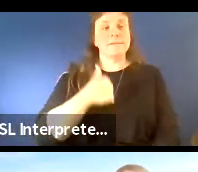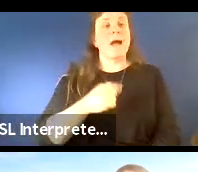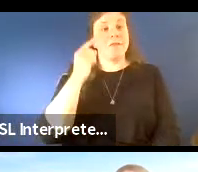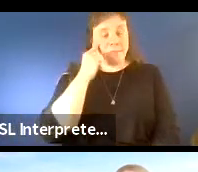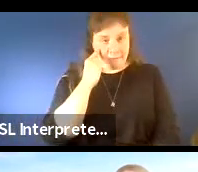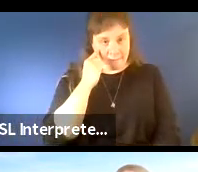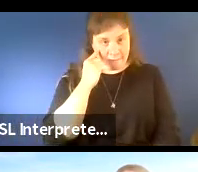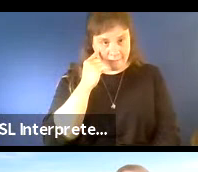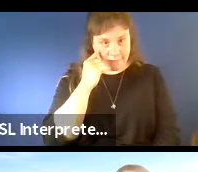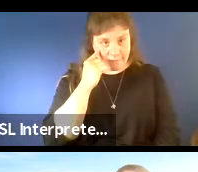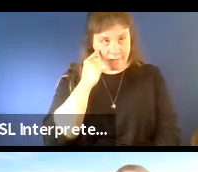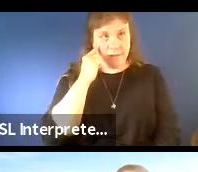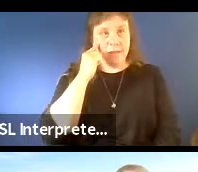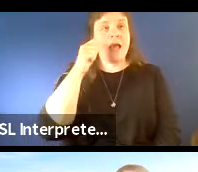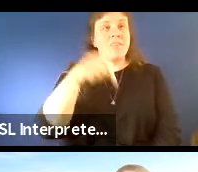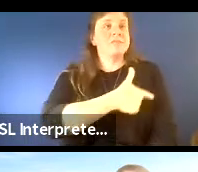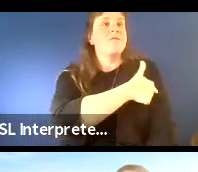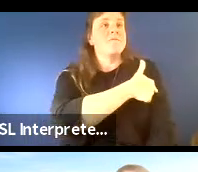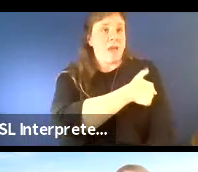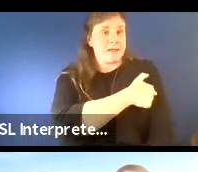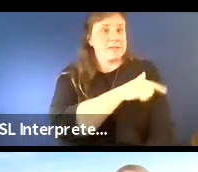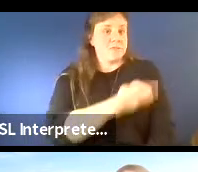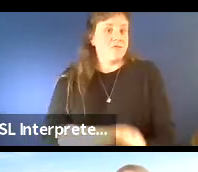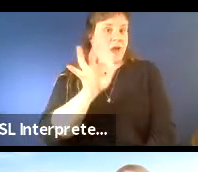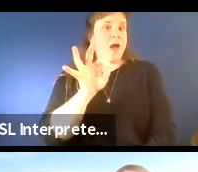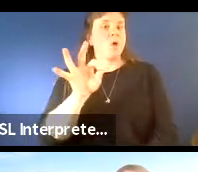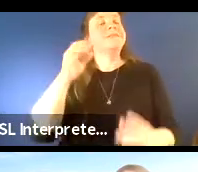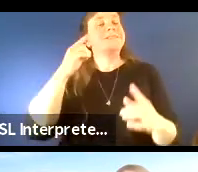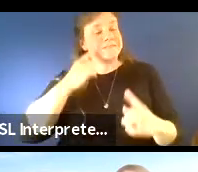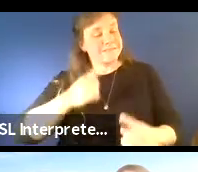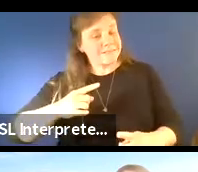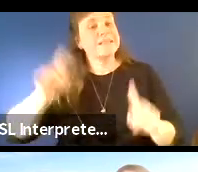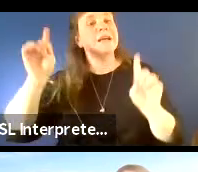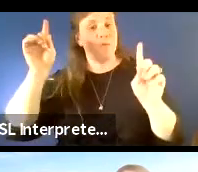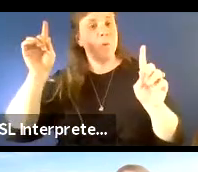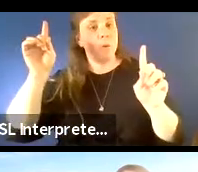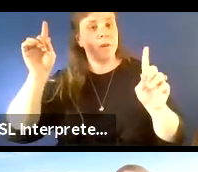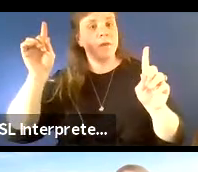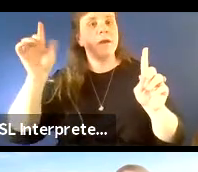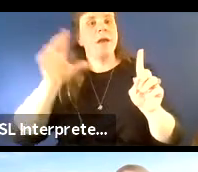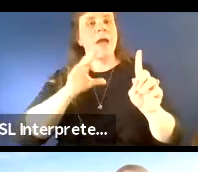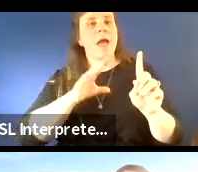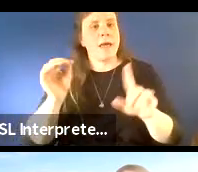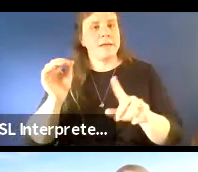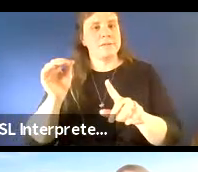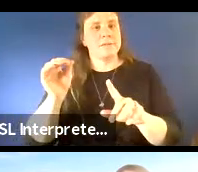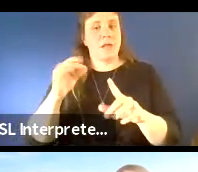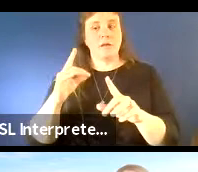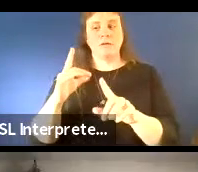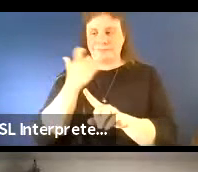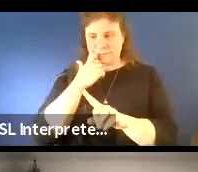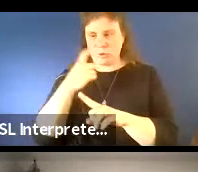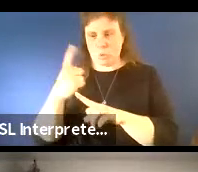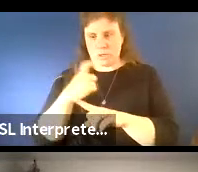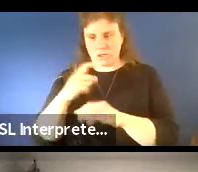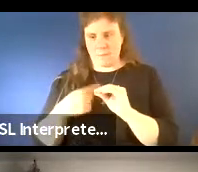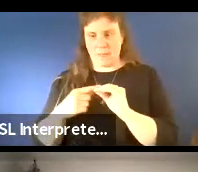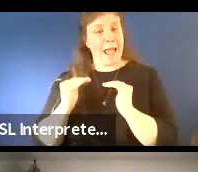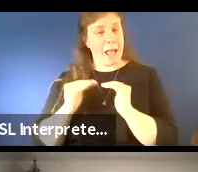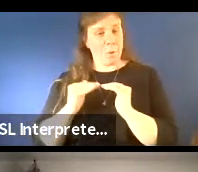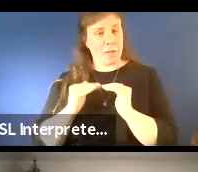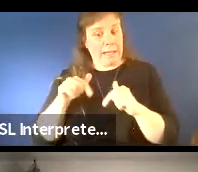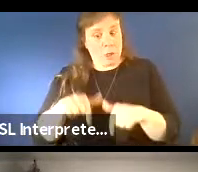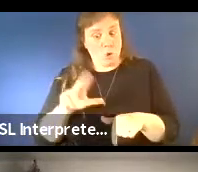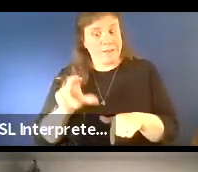that this vaccine has been found to be efficacious. Not only did the question of equity come up in the US,